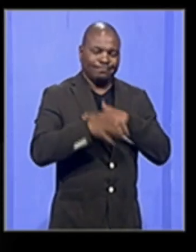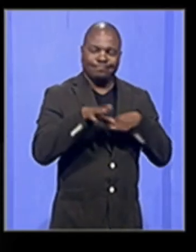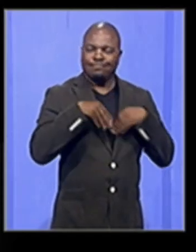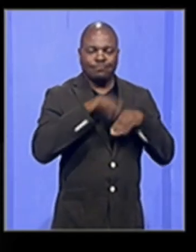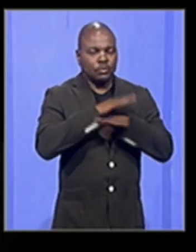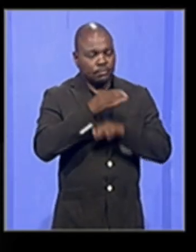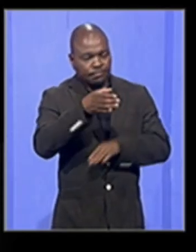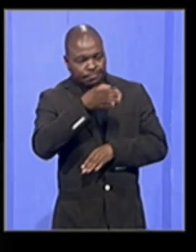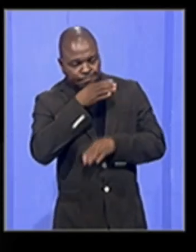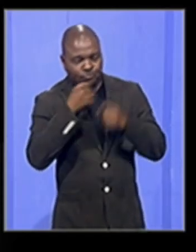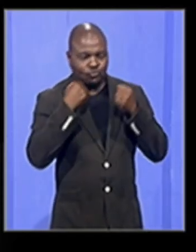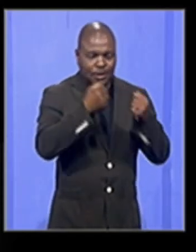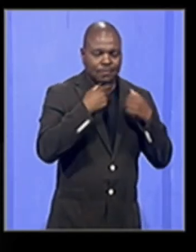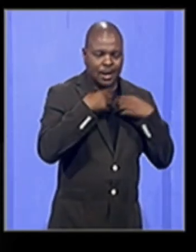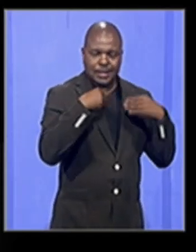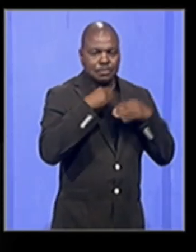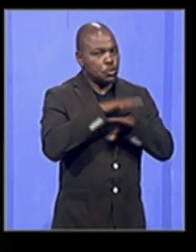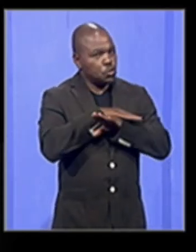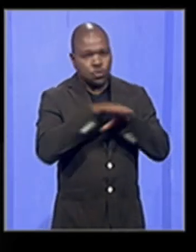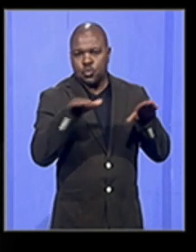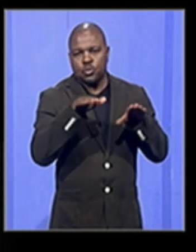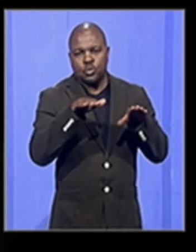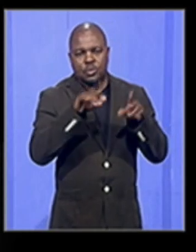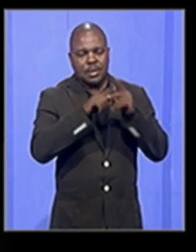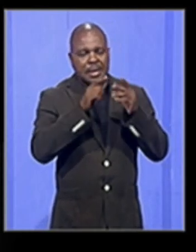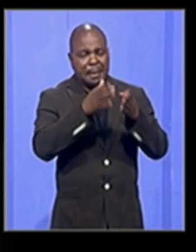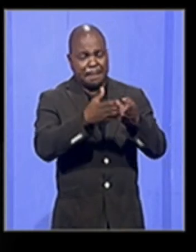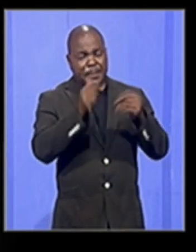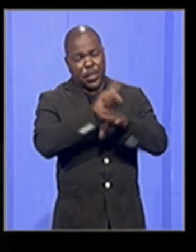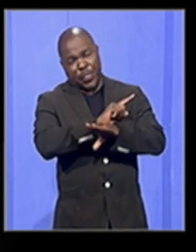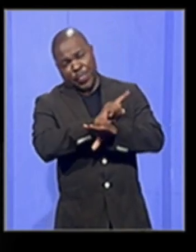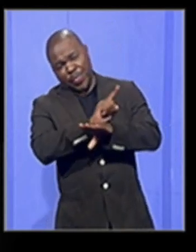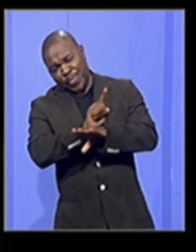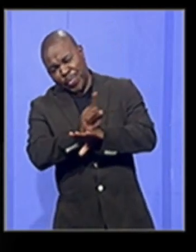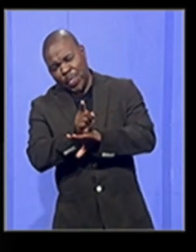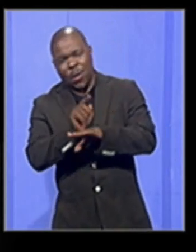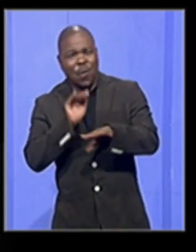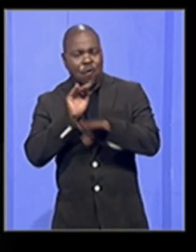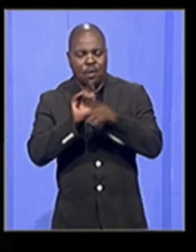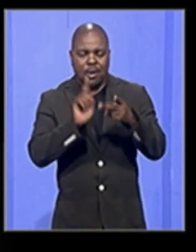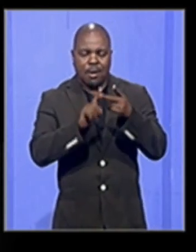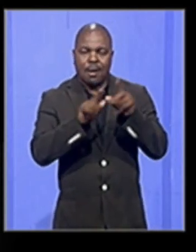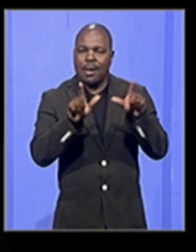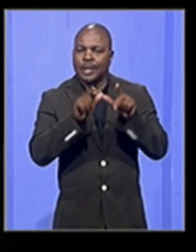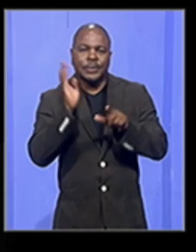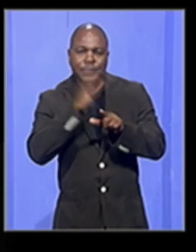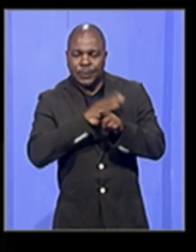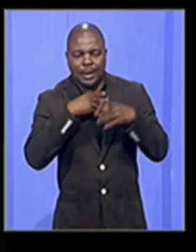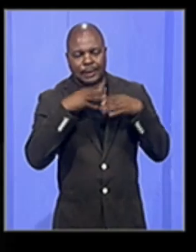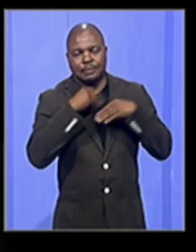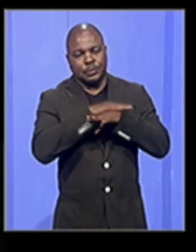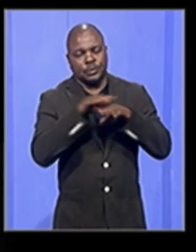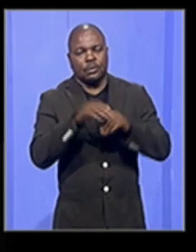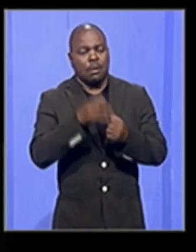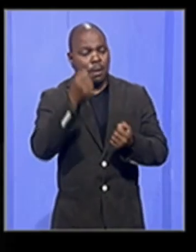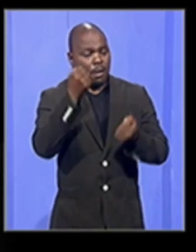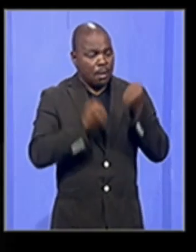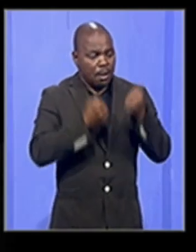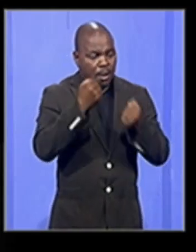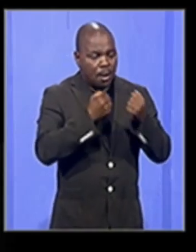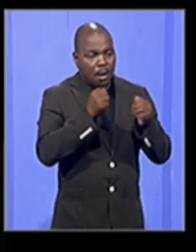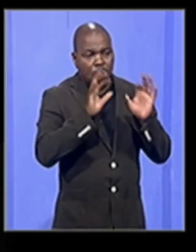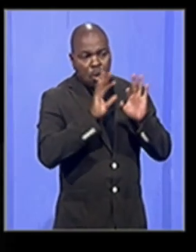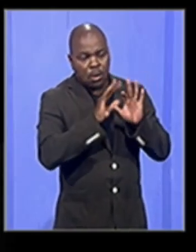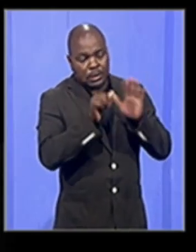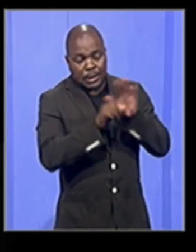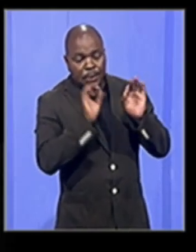the influence of alcohol or at excessive speeds and driving without driving licenses. And unroadworthy vehicles